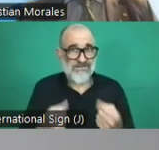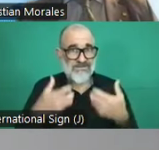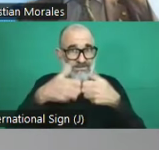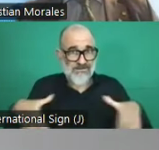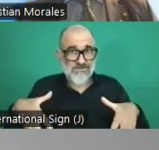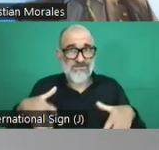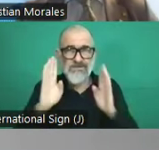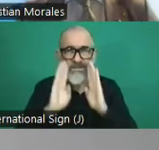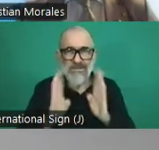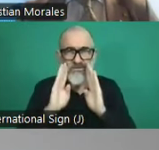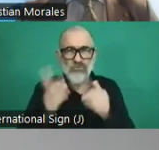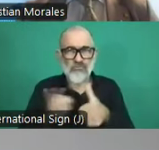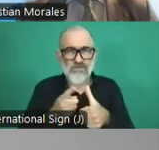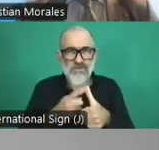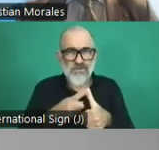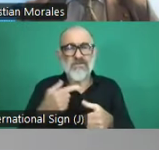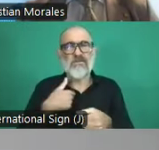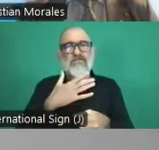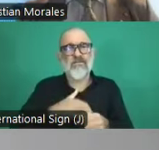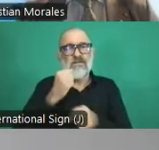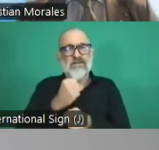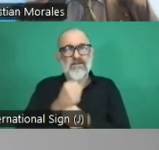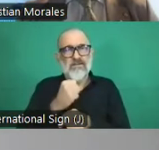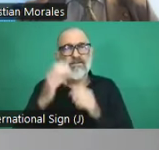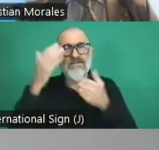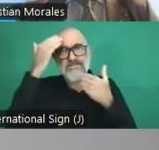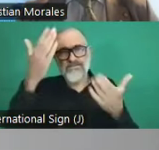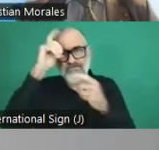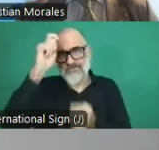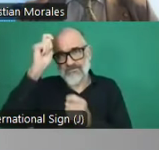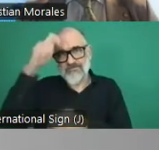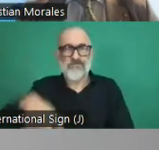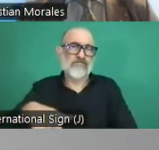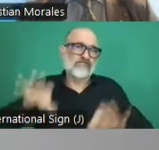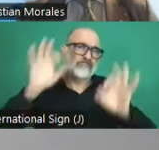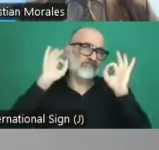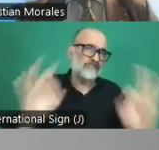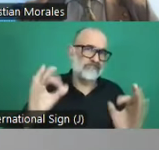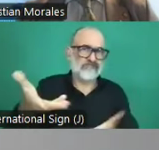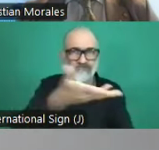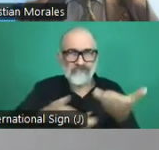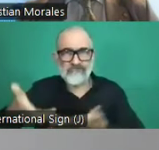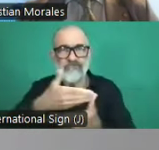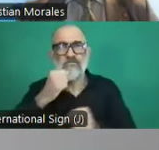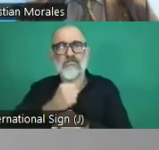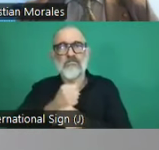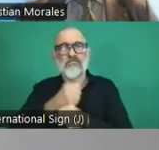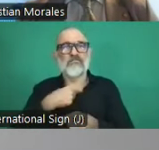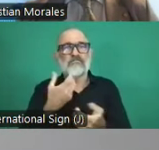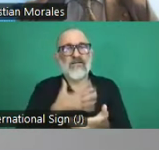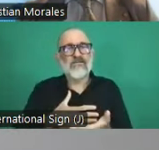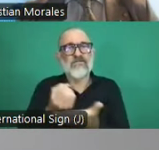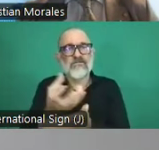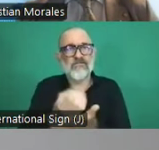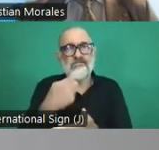care. I would like to acknowledge and celebrate this valuable contribution and to convey the message that in Brazil we are